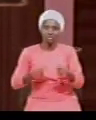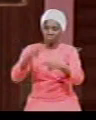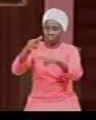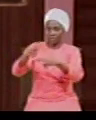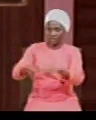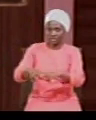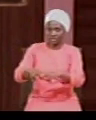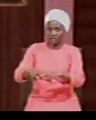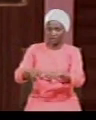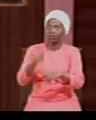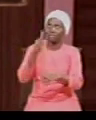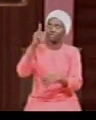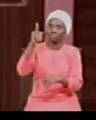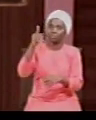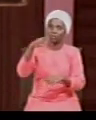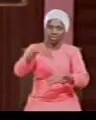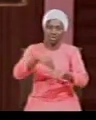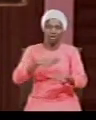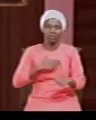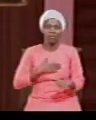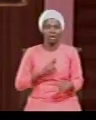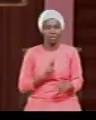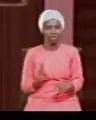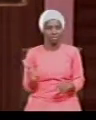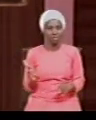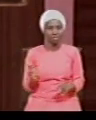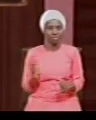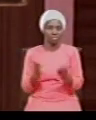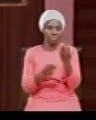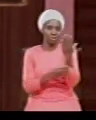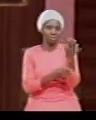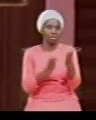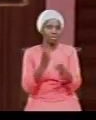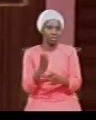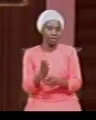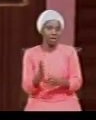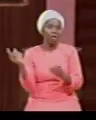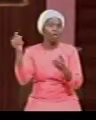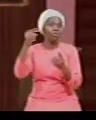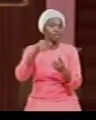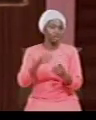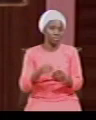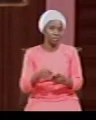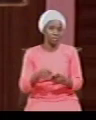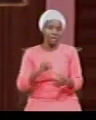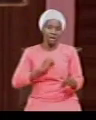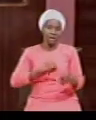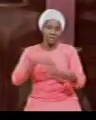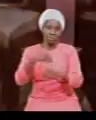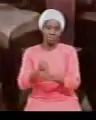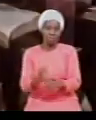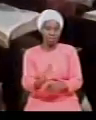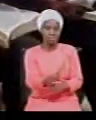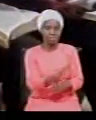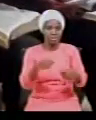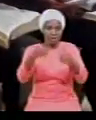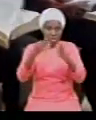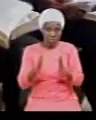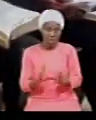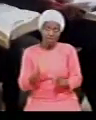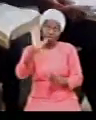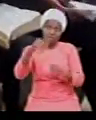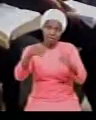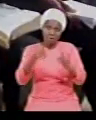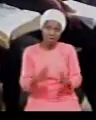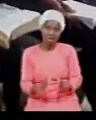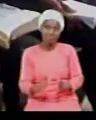thou at my right hand until I make thine enemies thy footstool.